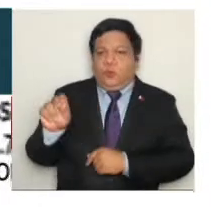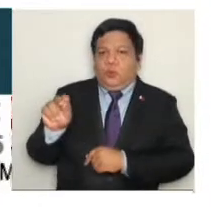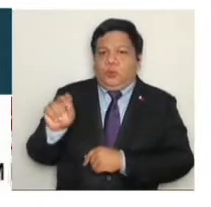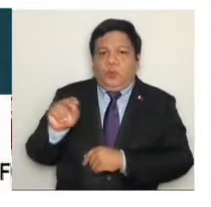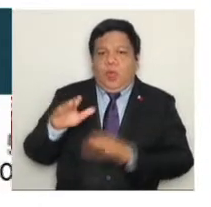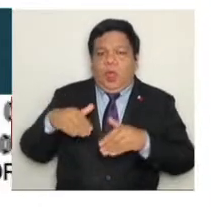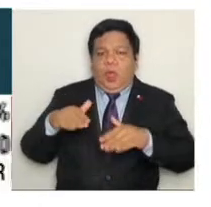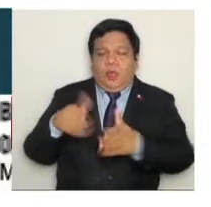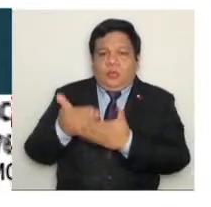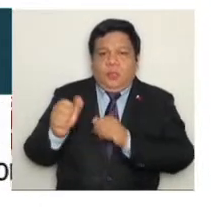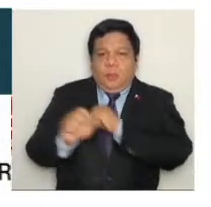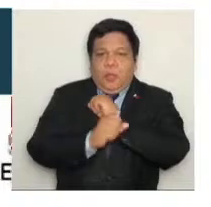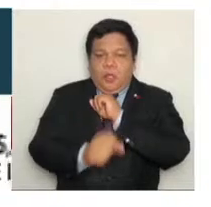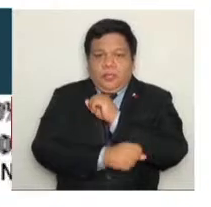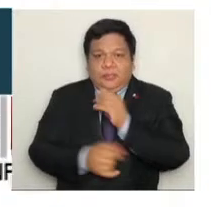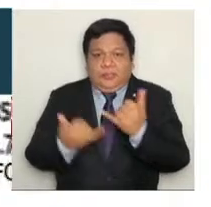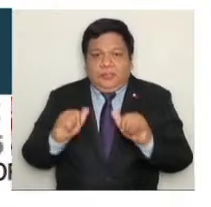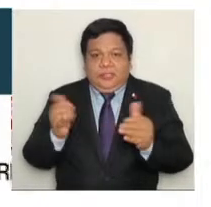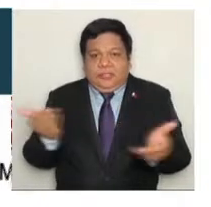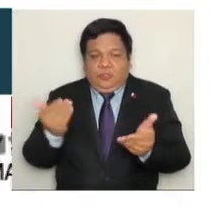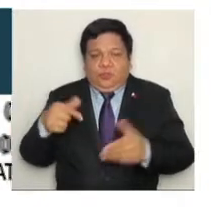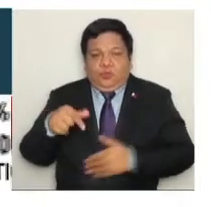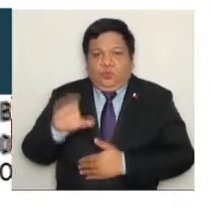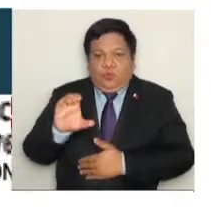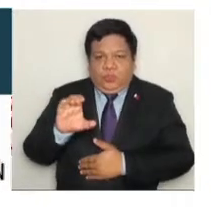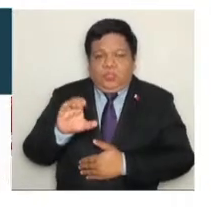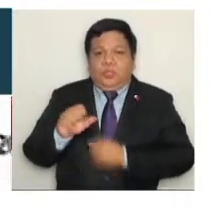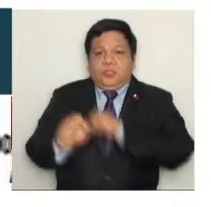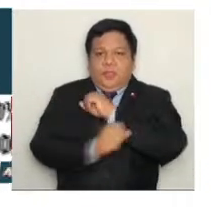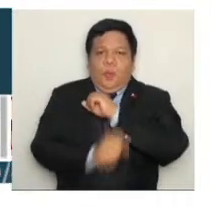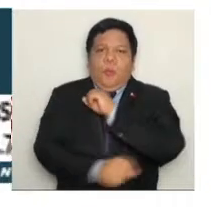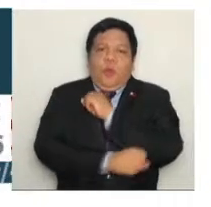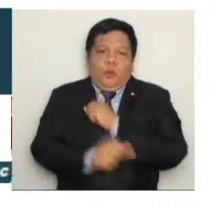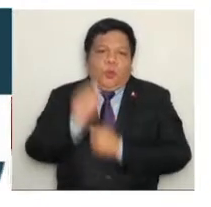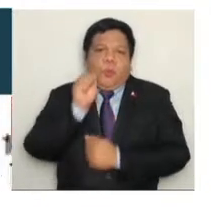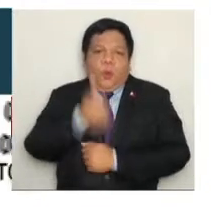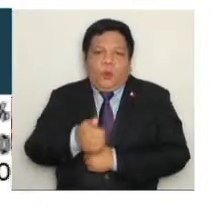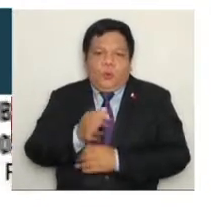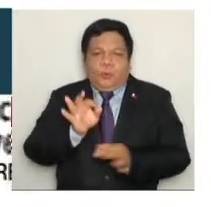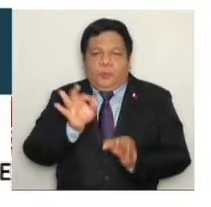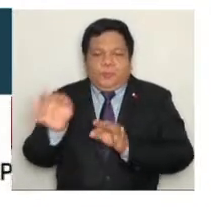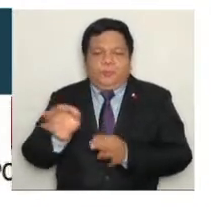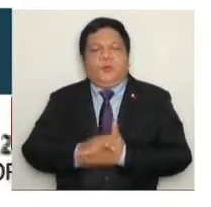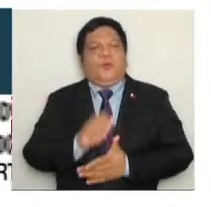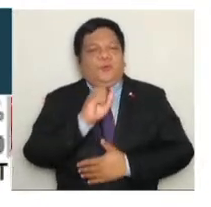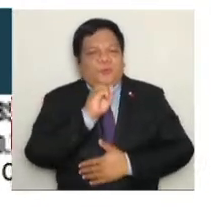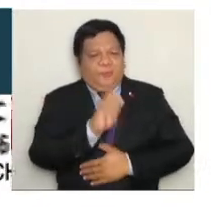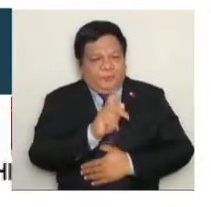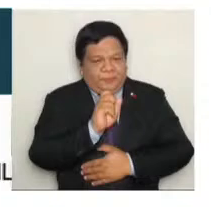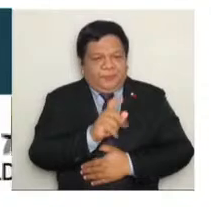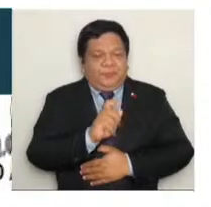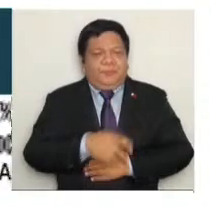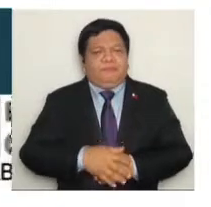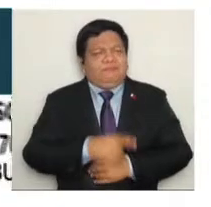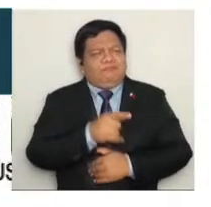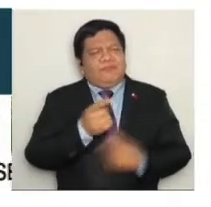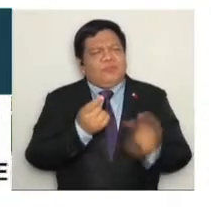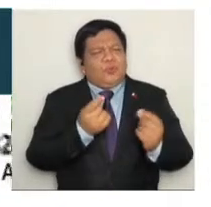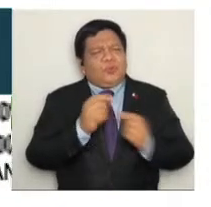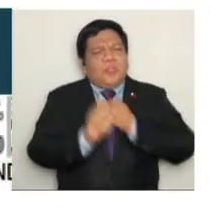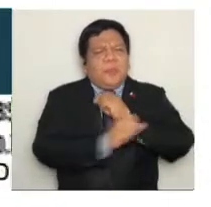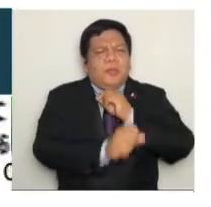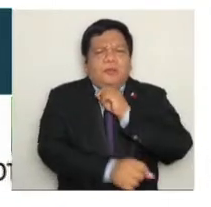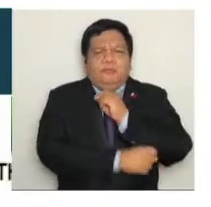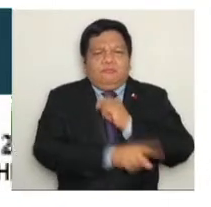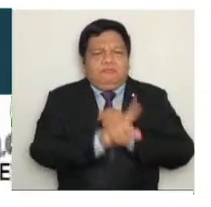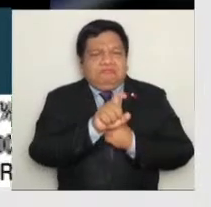I'm now in still in Quezon City. Samar is tomorrow, apparently. Yes. Oh, okay. What are you going to do in Samar?